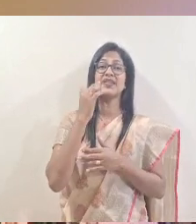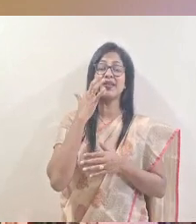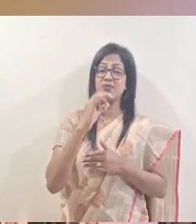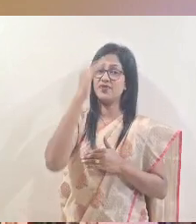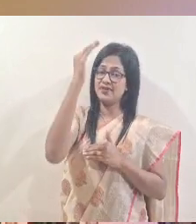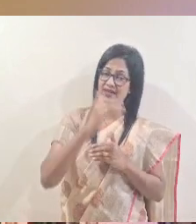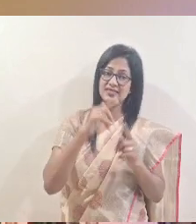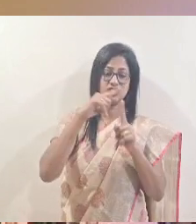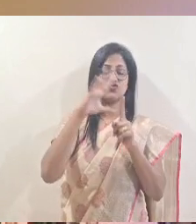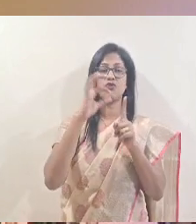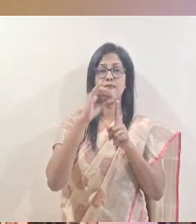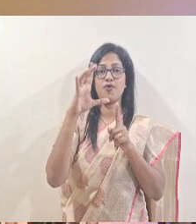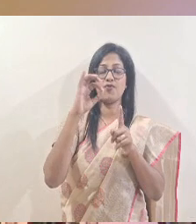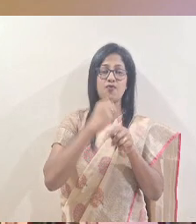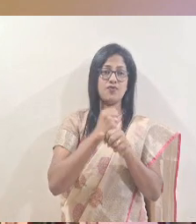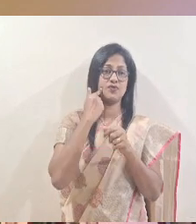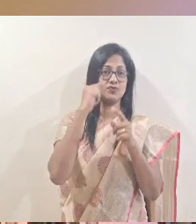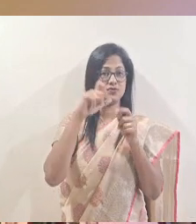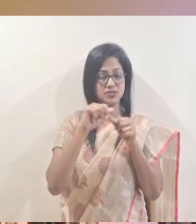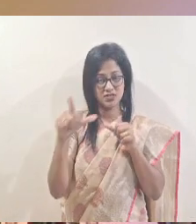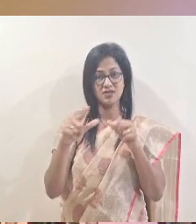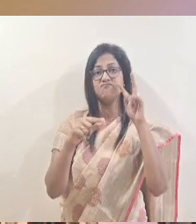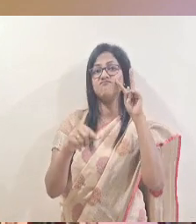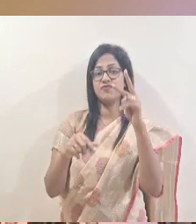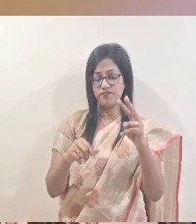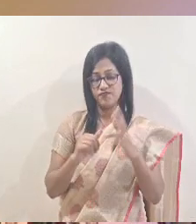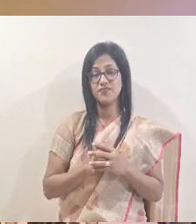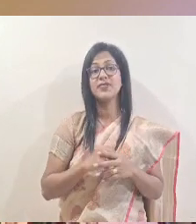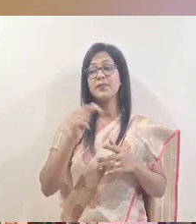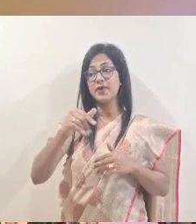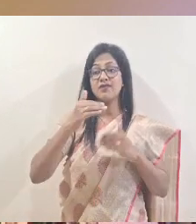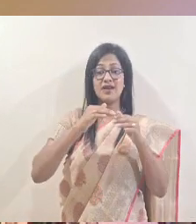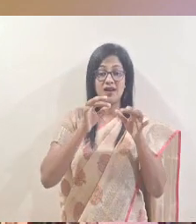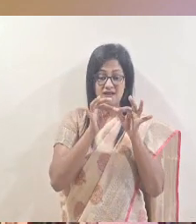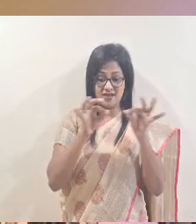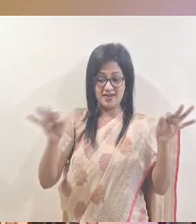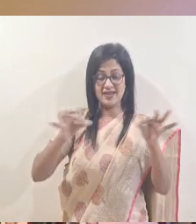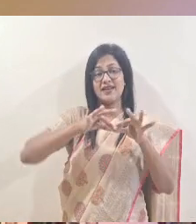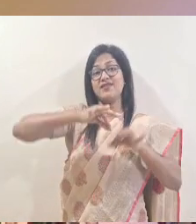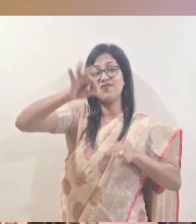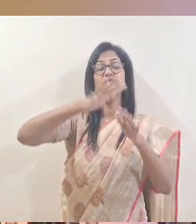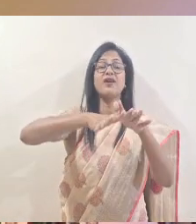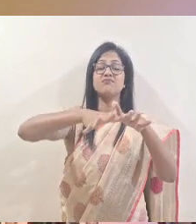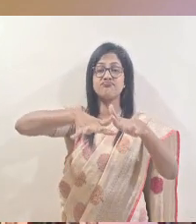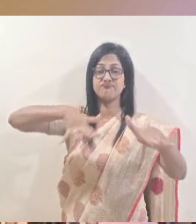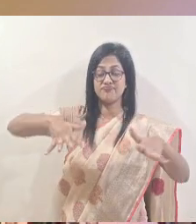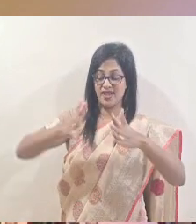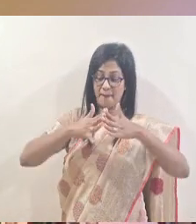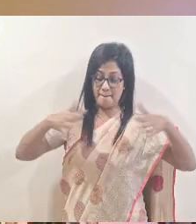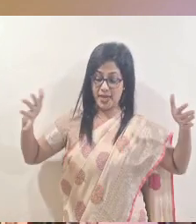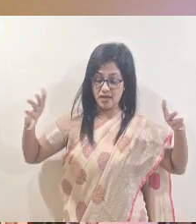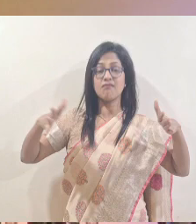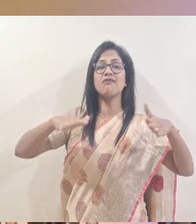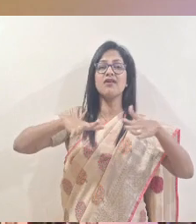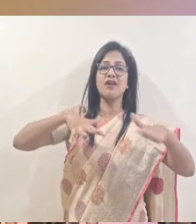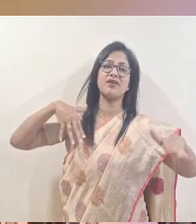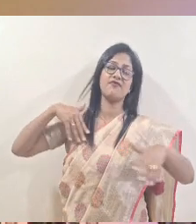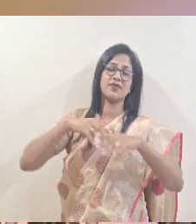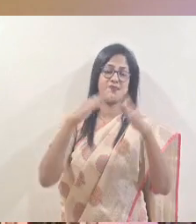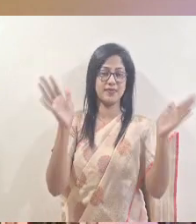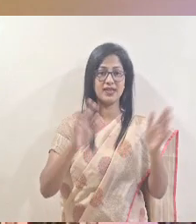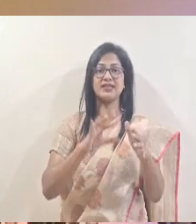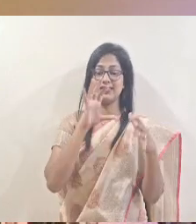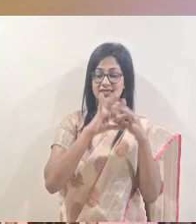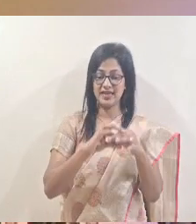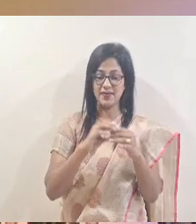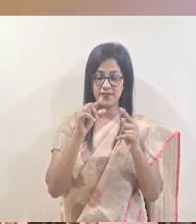important in the topological aspect, but they were considered for that higher width because higher traffic was flowing. So respective policy